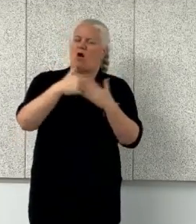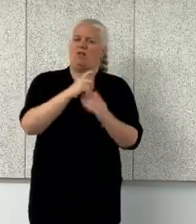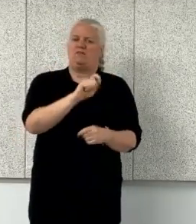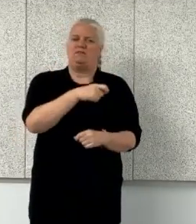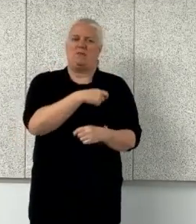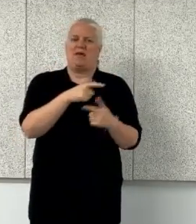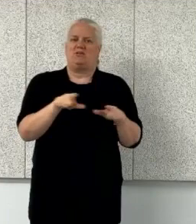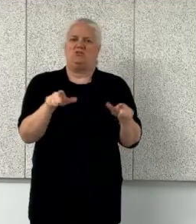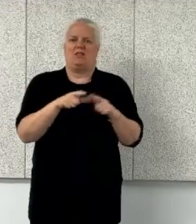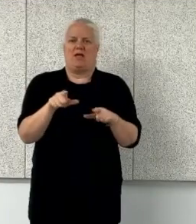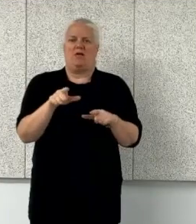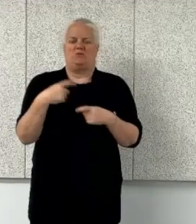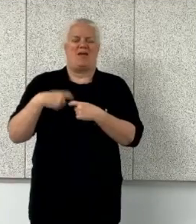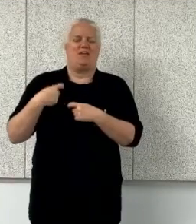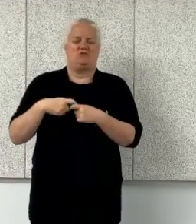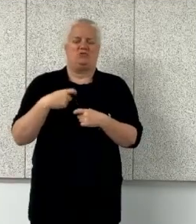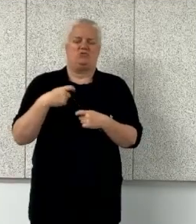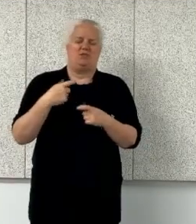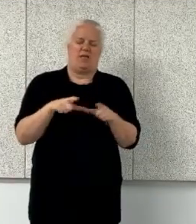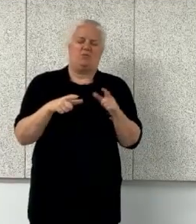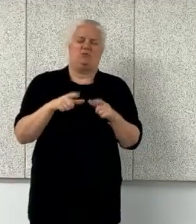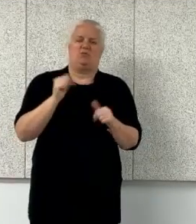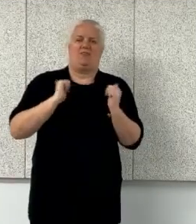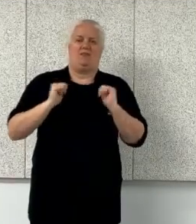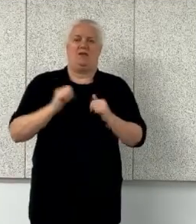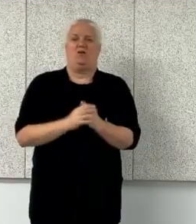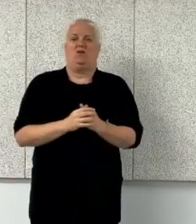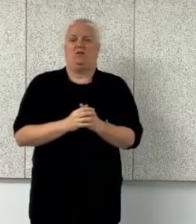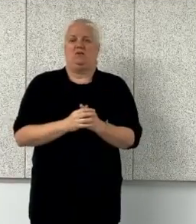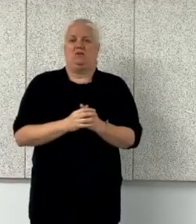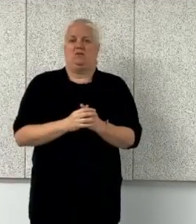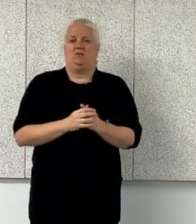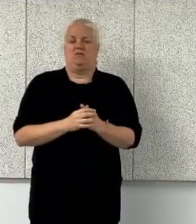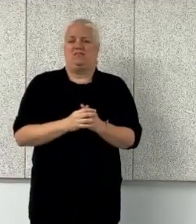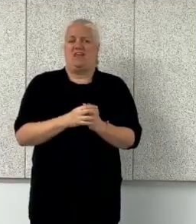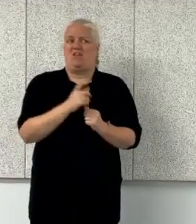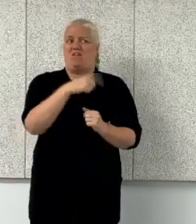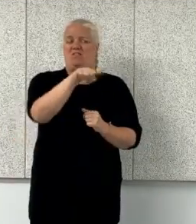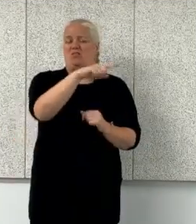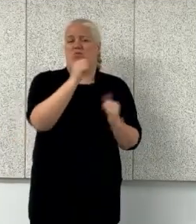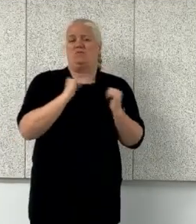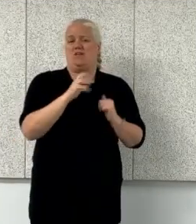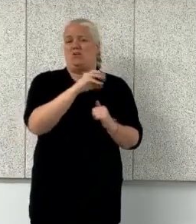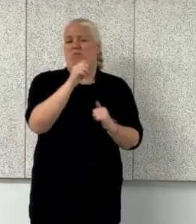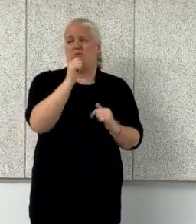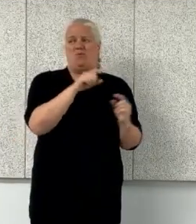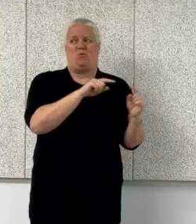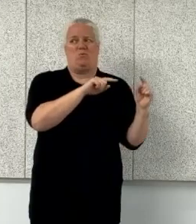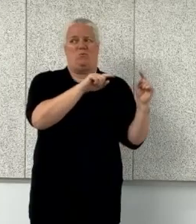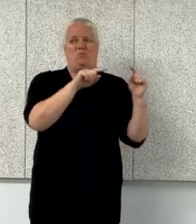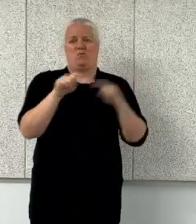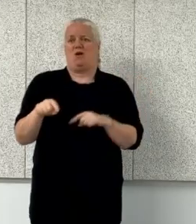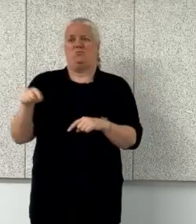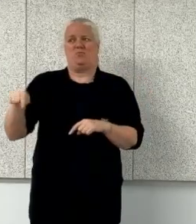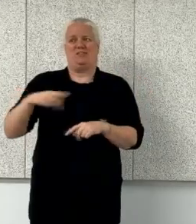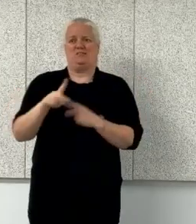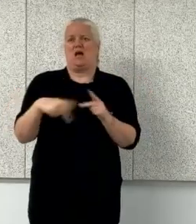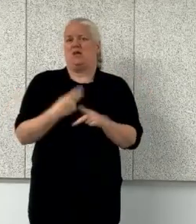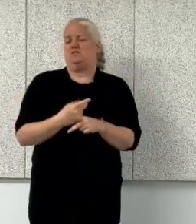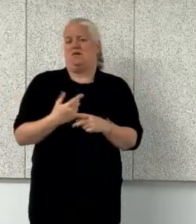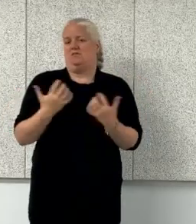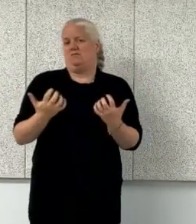sometimes may or may not find themselves like frontline in spaces like this. So when you think about like Pergonis, PRTT, Teatro